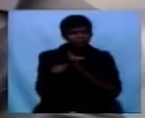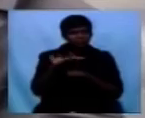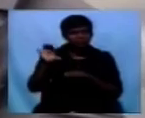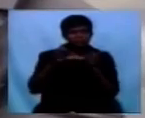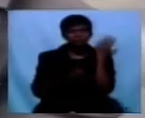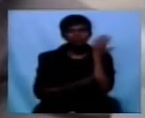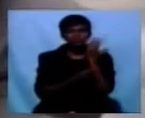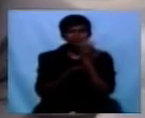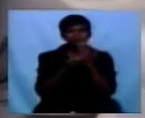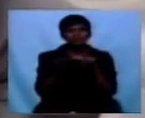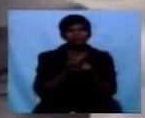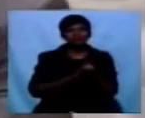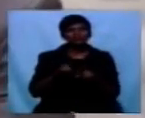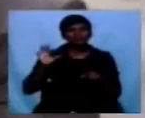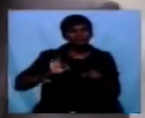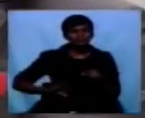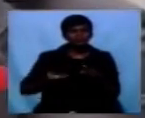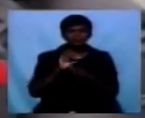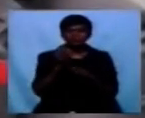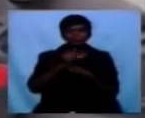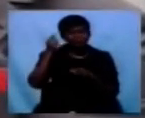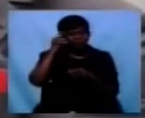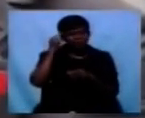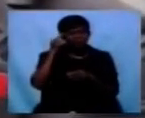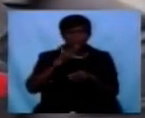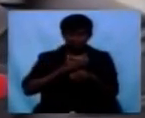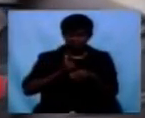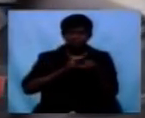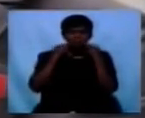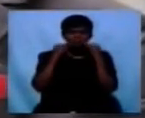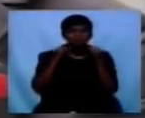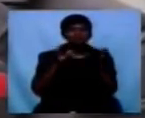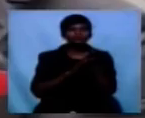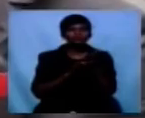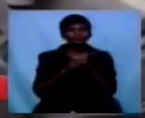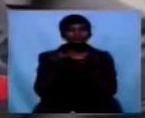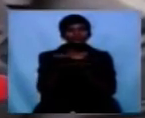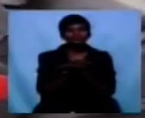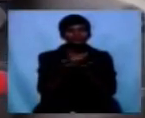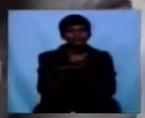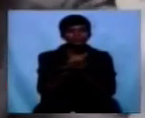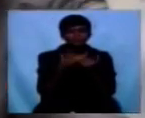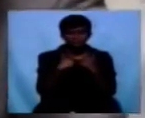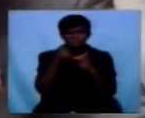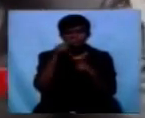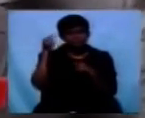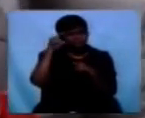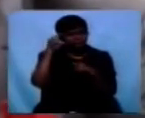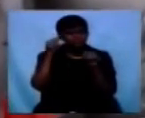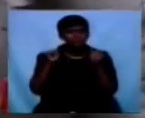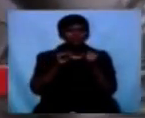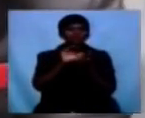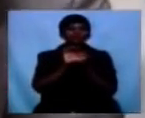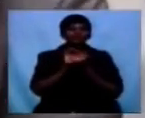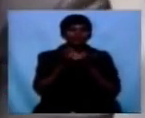develop and then they reap the profit, or government, I'm telling you the other school of economists, they've said if government can borrow